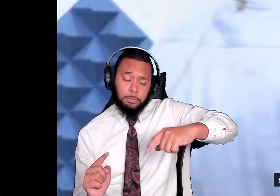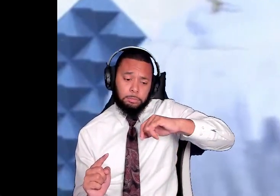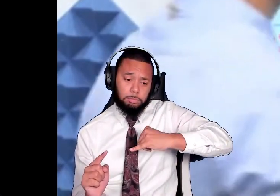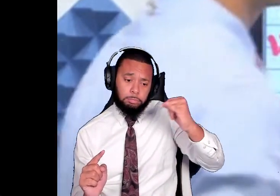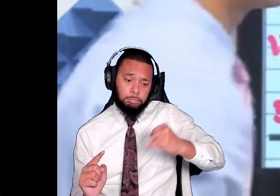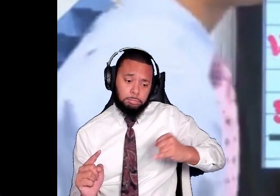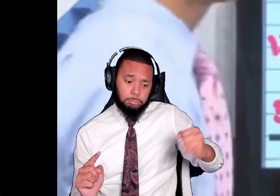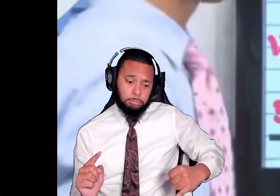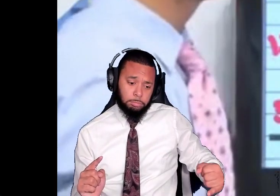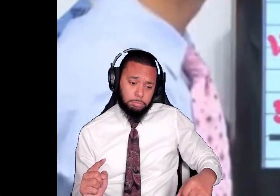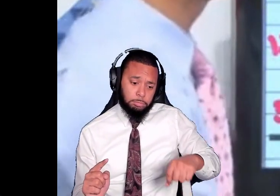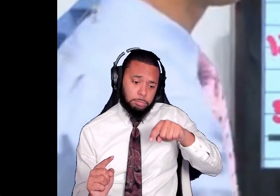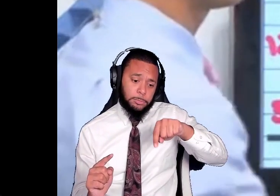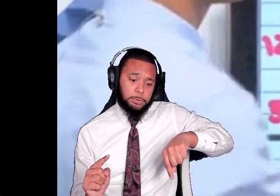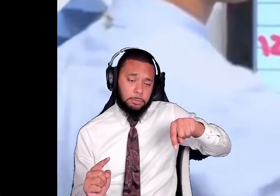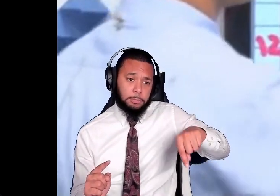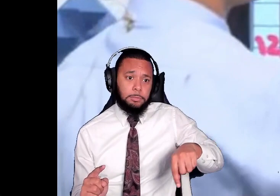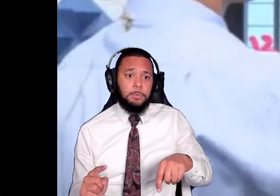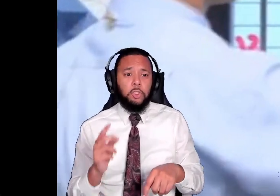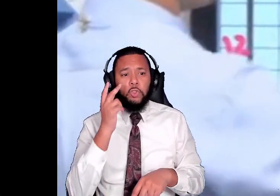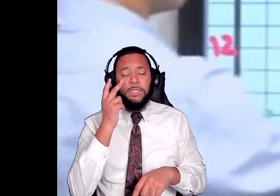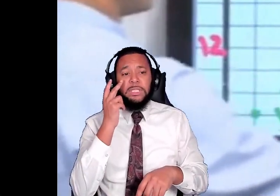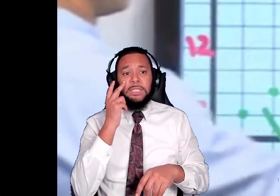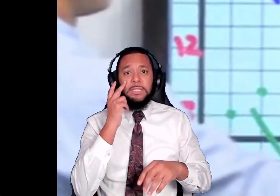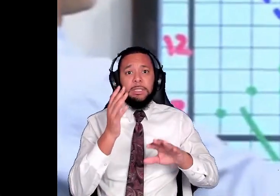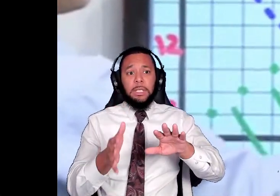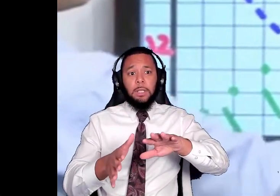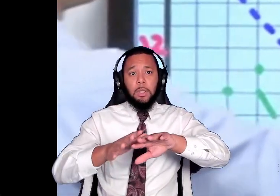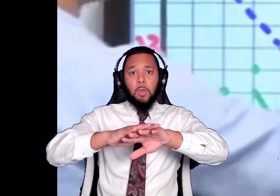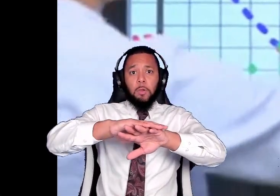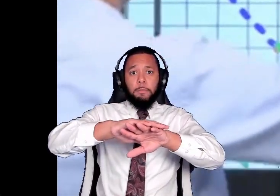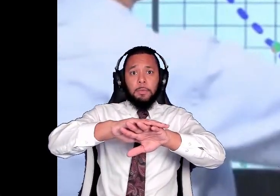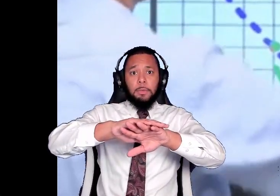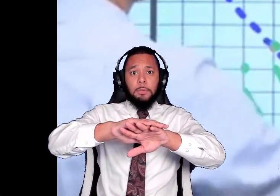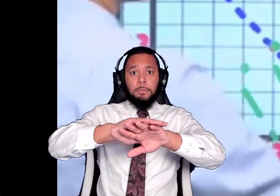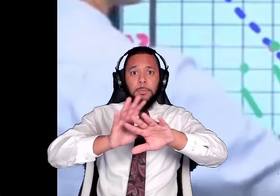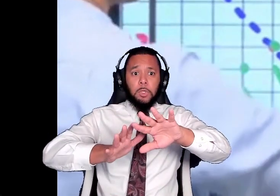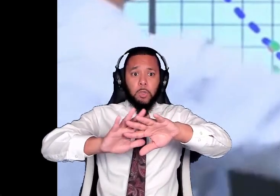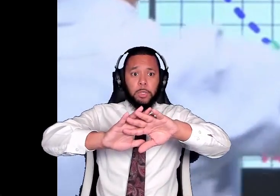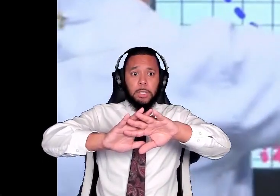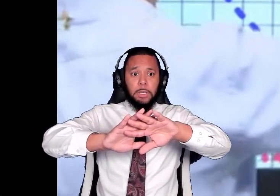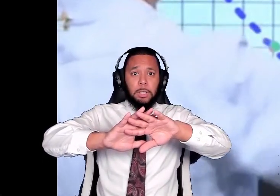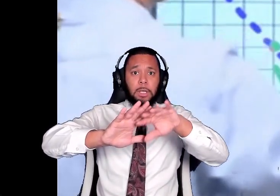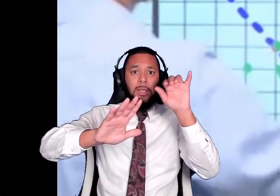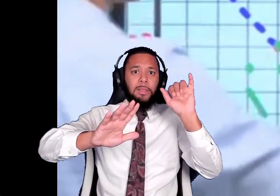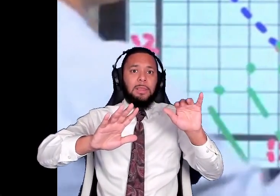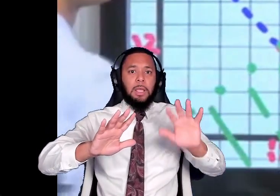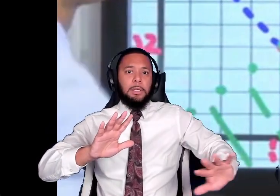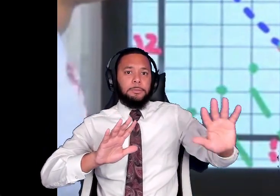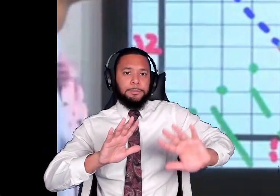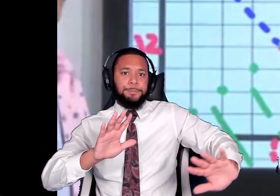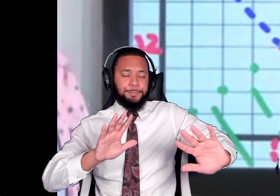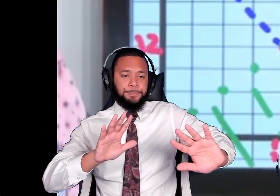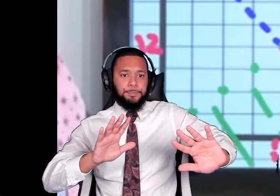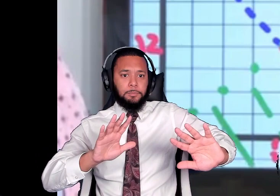So as we can see, the overlapping solution region is going to be in this area over here.